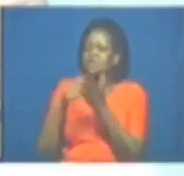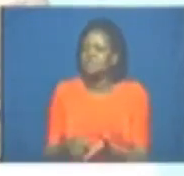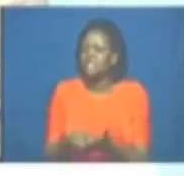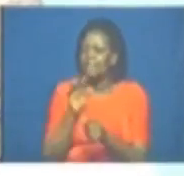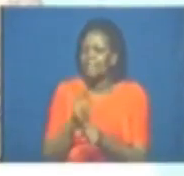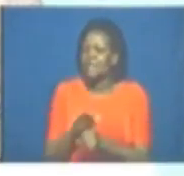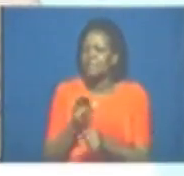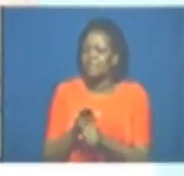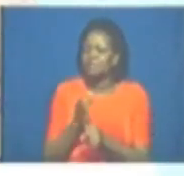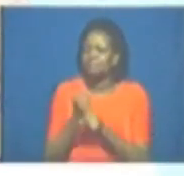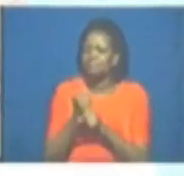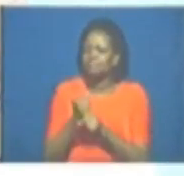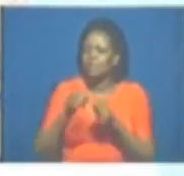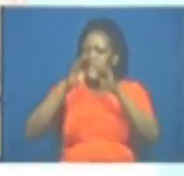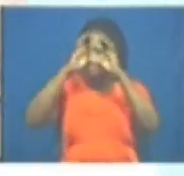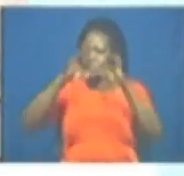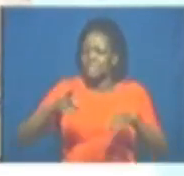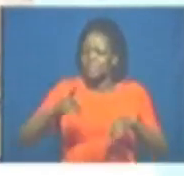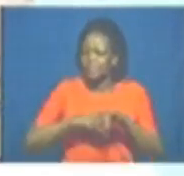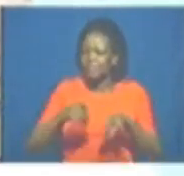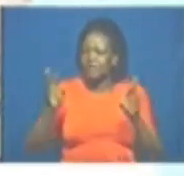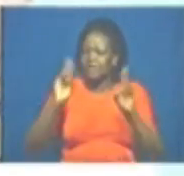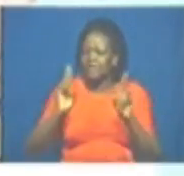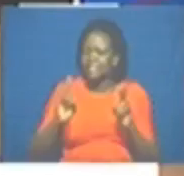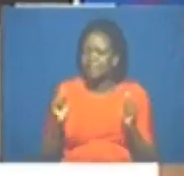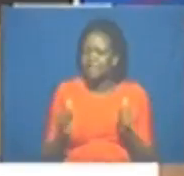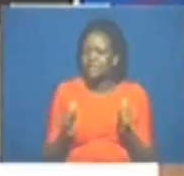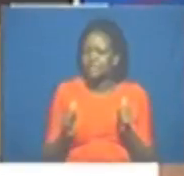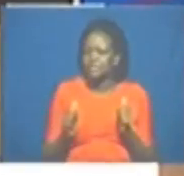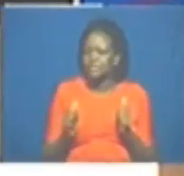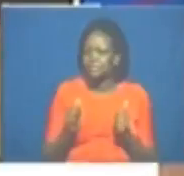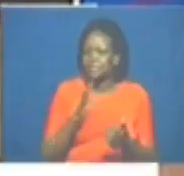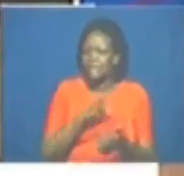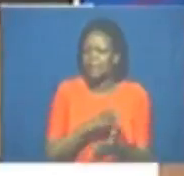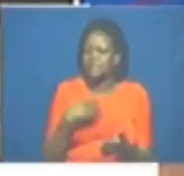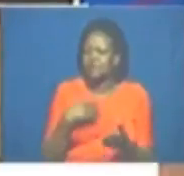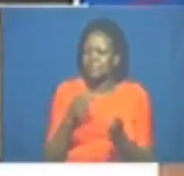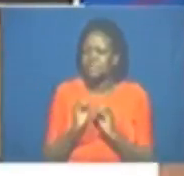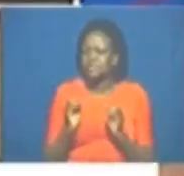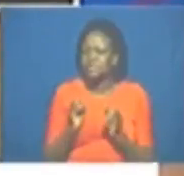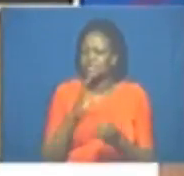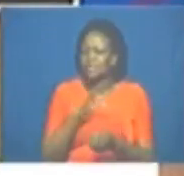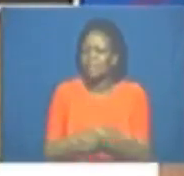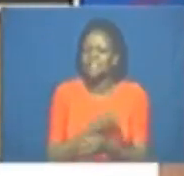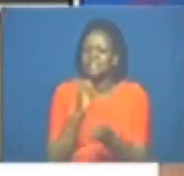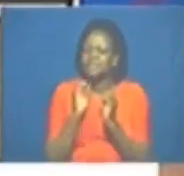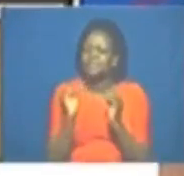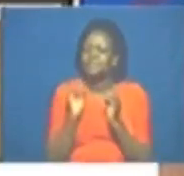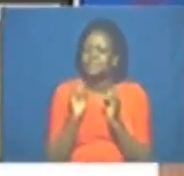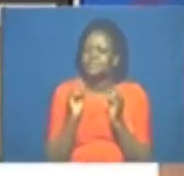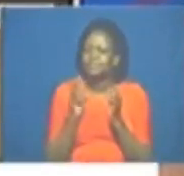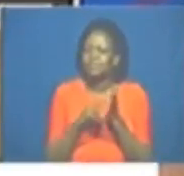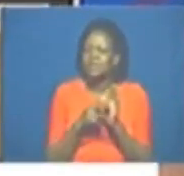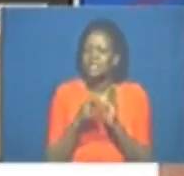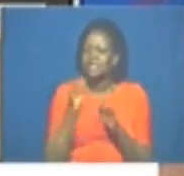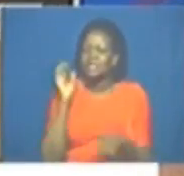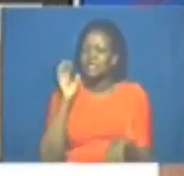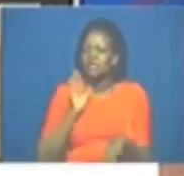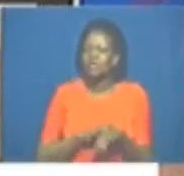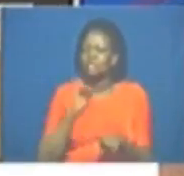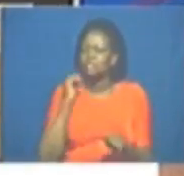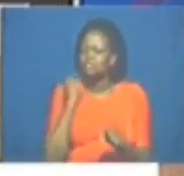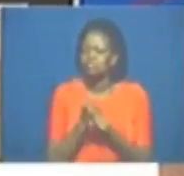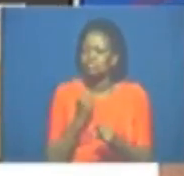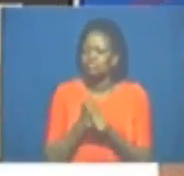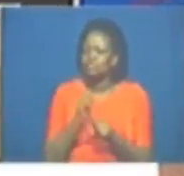functions being devolved. When they were not ready, so you're saying the capacity was not ready? There. Mm-hmm. Yeah, the capacity was not there. So they got so much of the functions